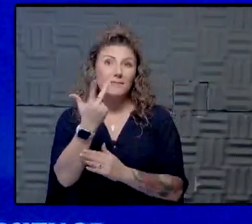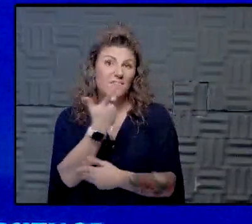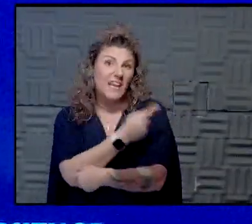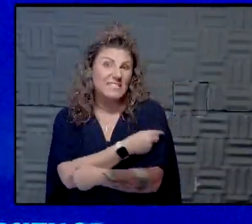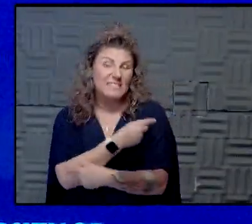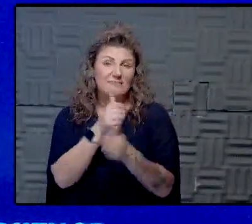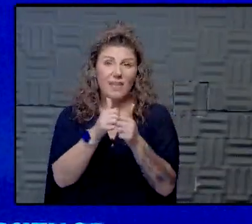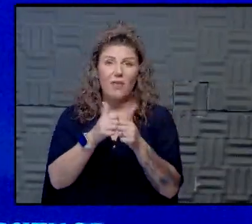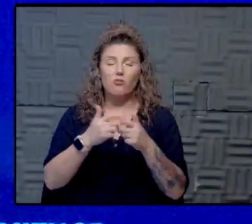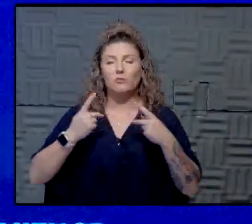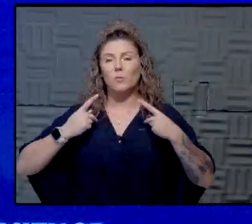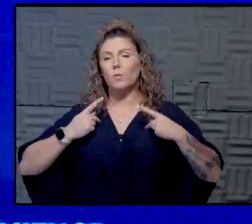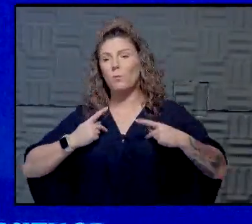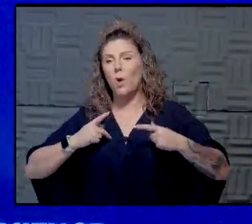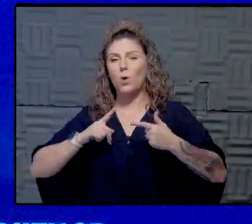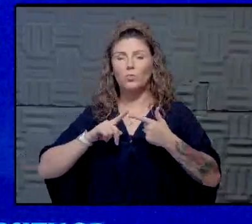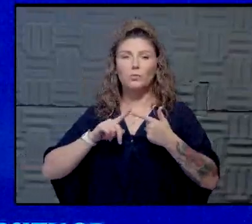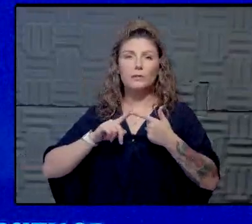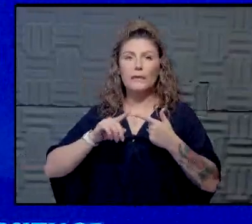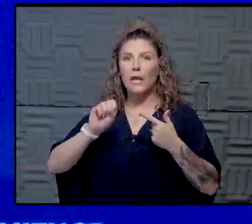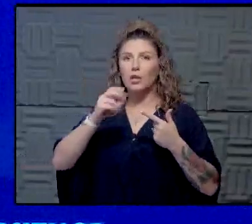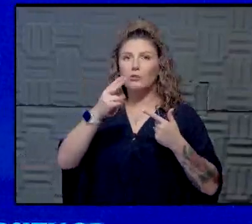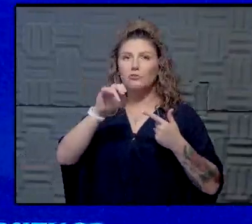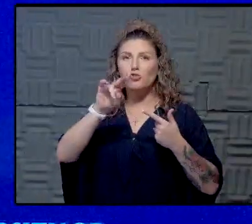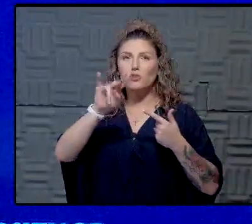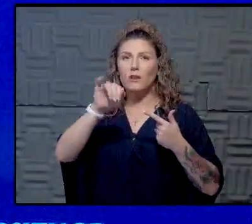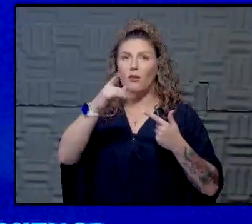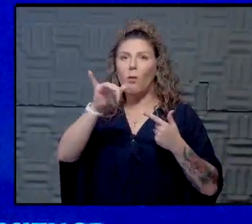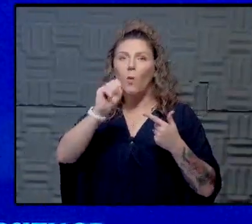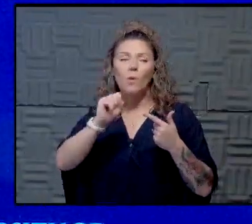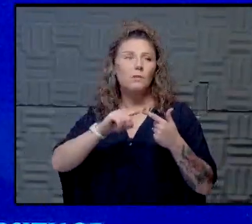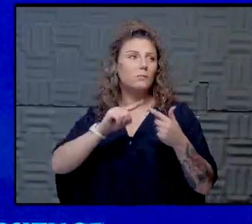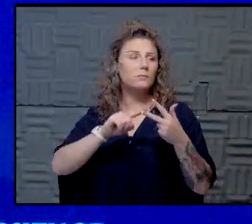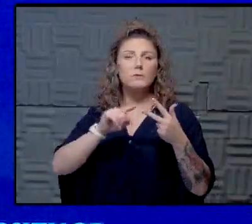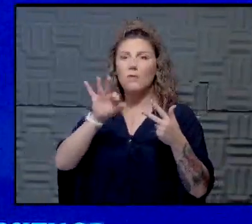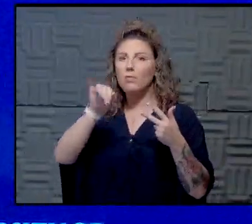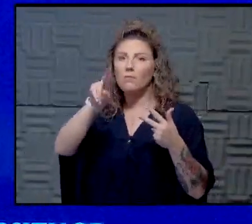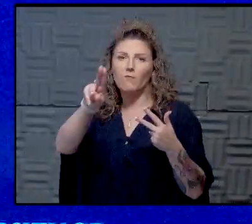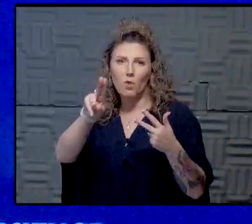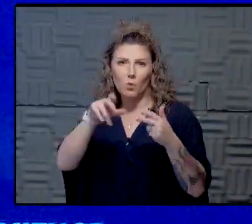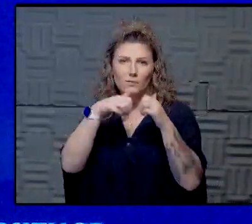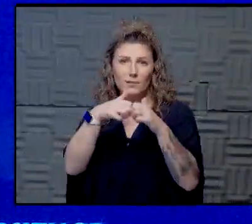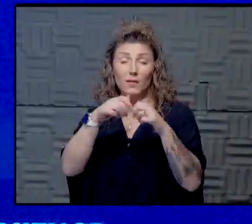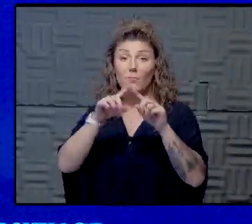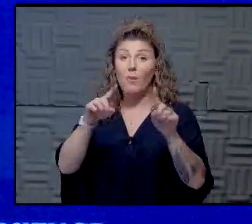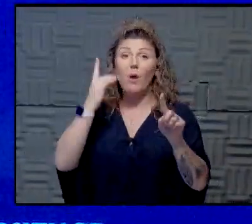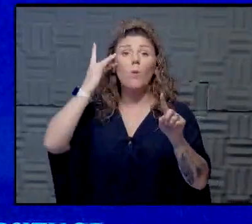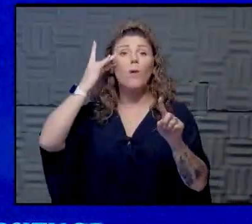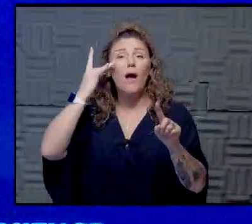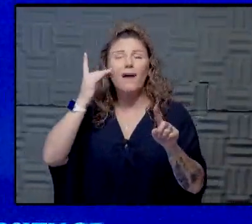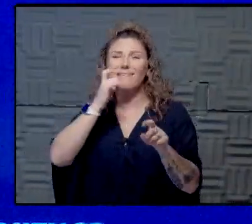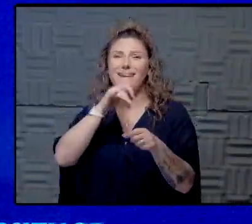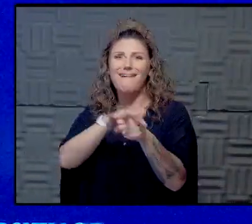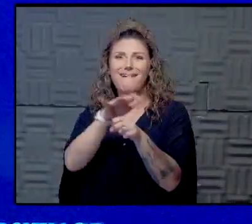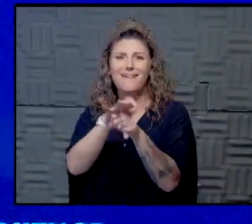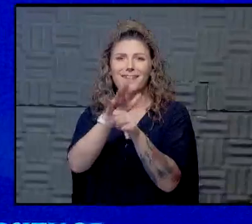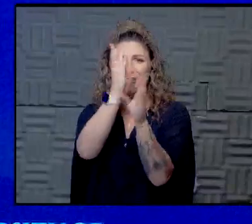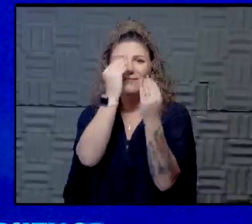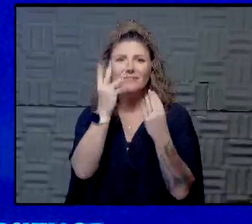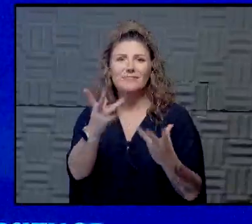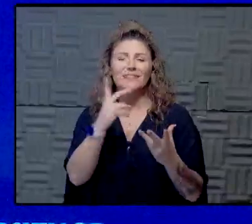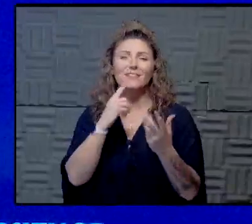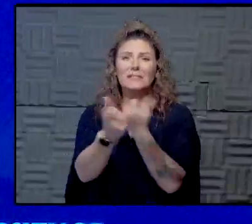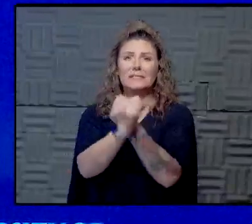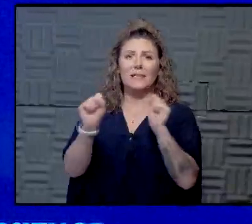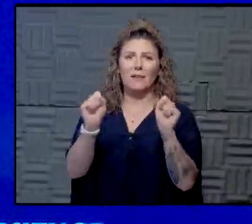pneumonia vaccine, the shingles vaccine, influenza vaccine. But because of the lack of data on safety